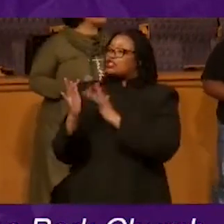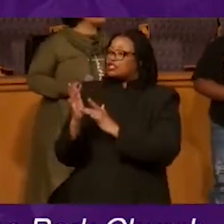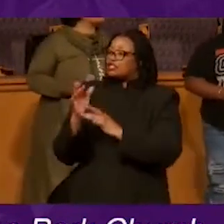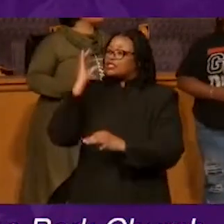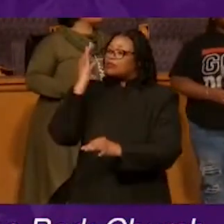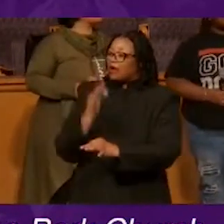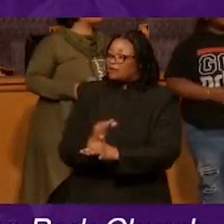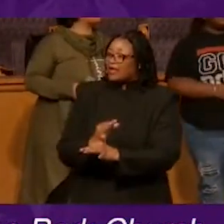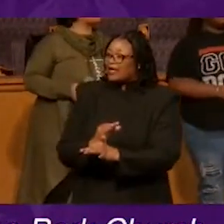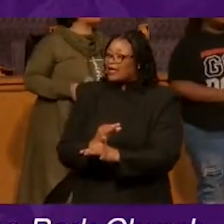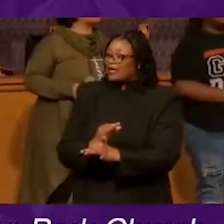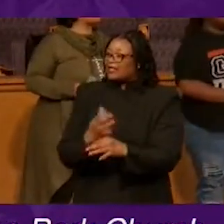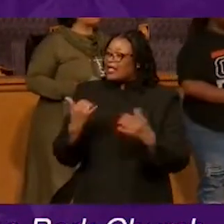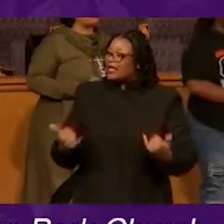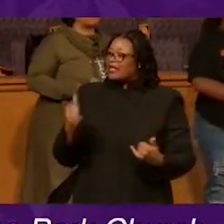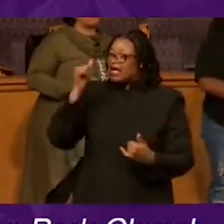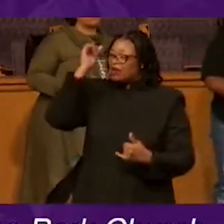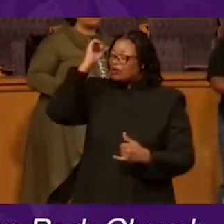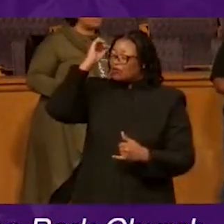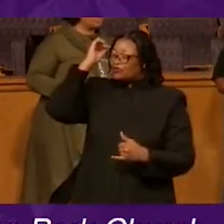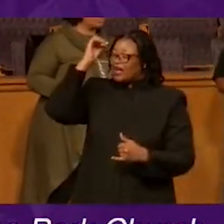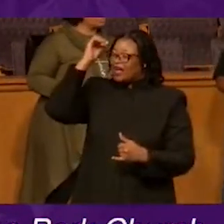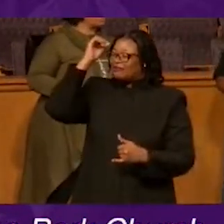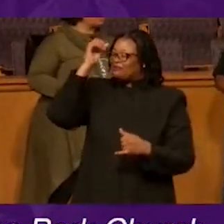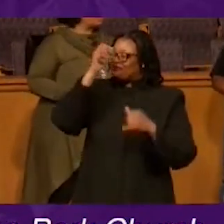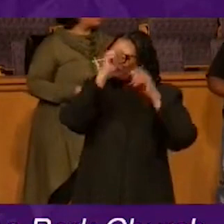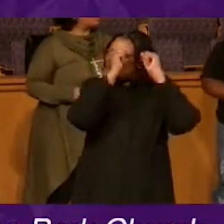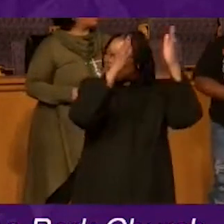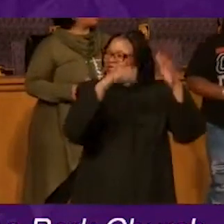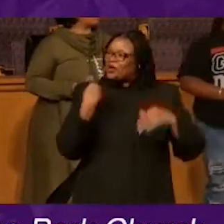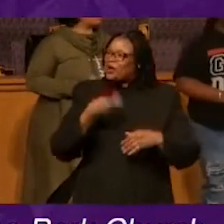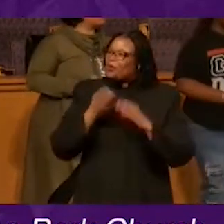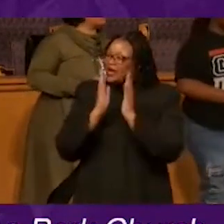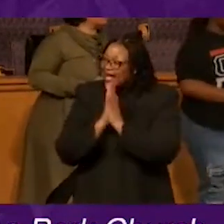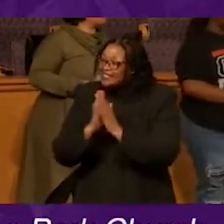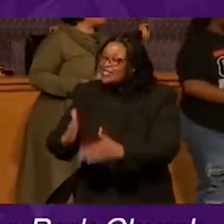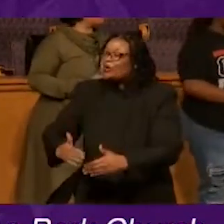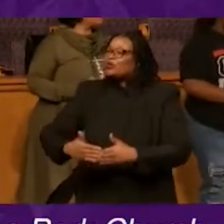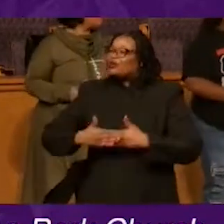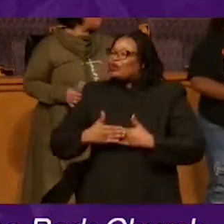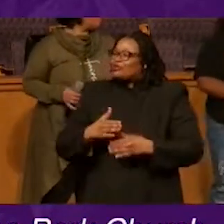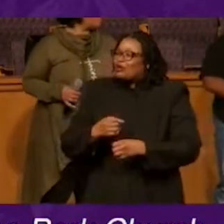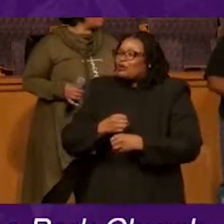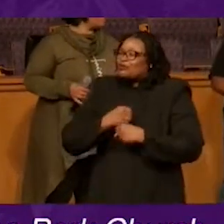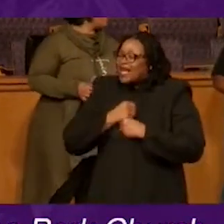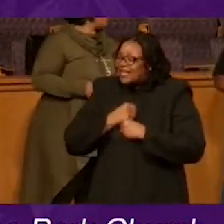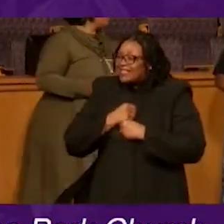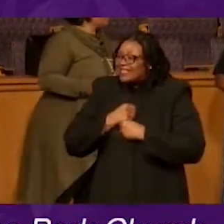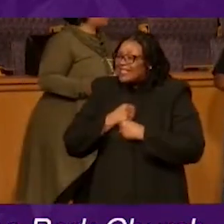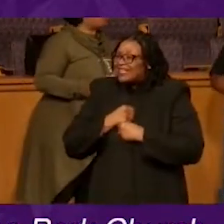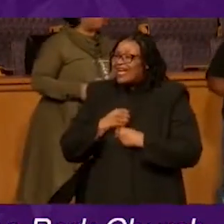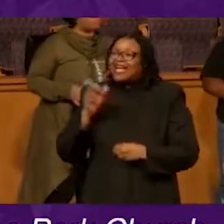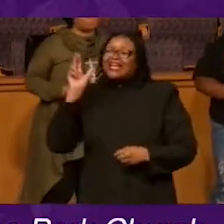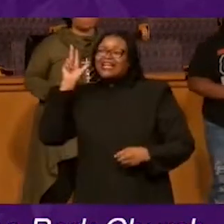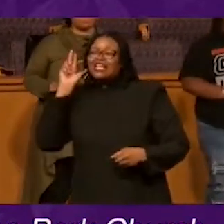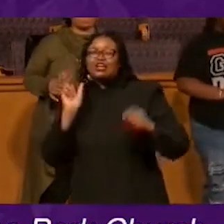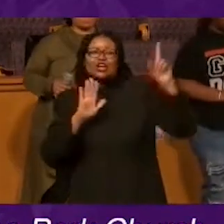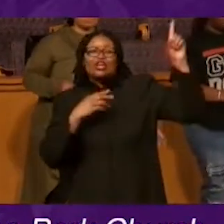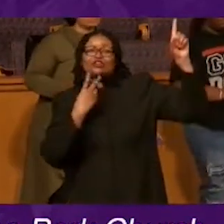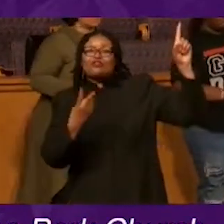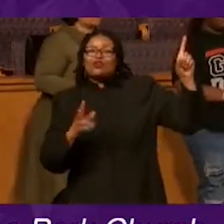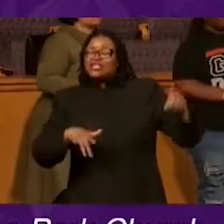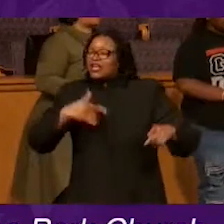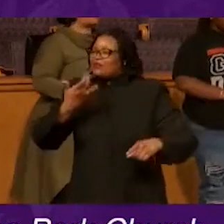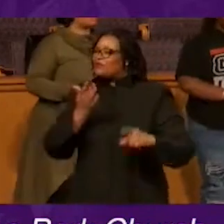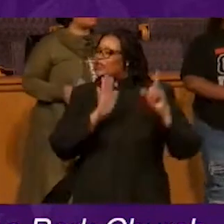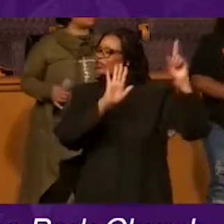faith. And now, Father, we ask that you might pull them close, hold them tightly, let them hear your voice, feel your